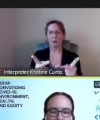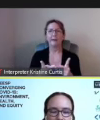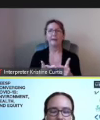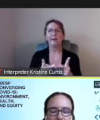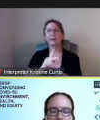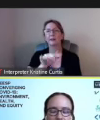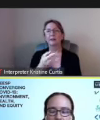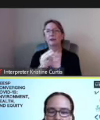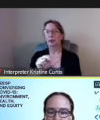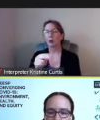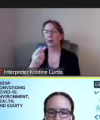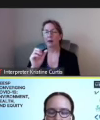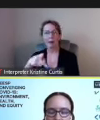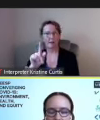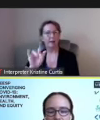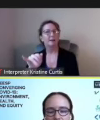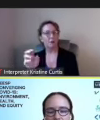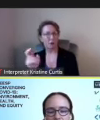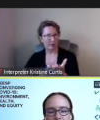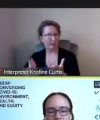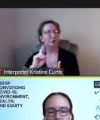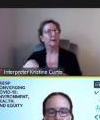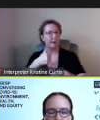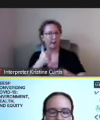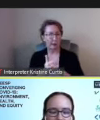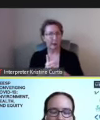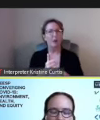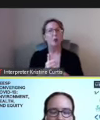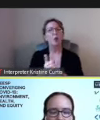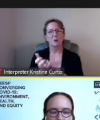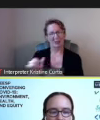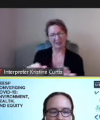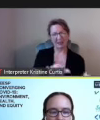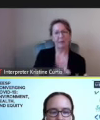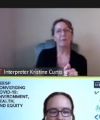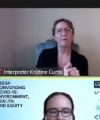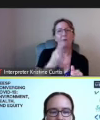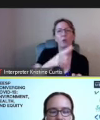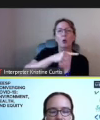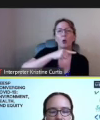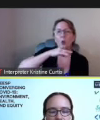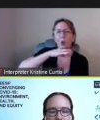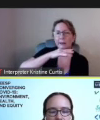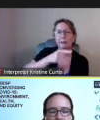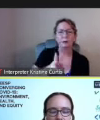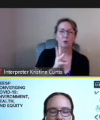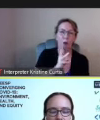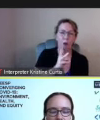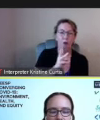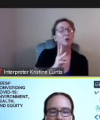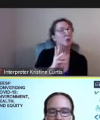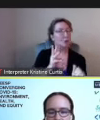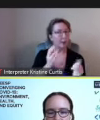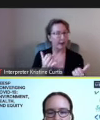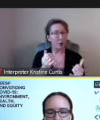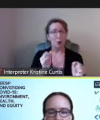University dashboard. We wanted to make a similar one for wastewater, their dashboards on COVID-19 cases. So you can zoom